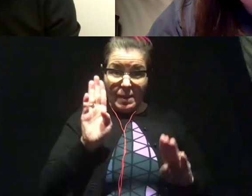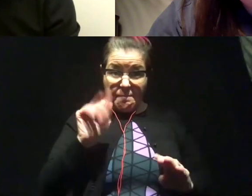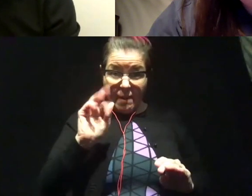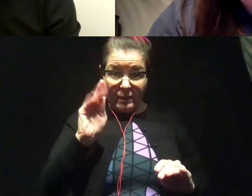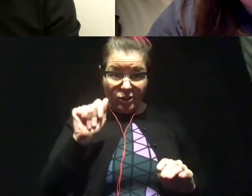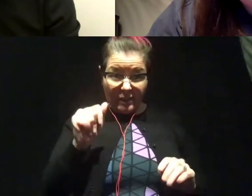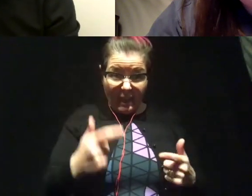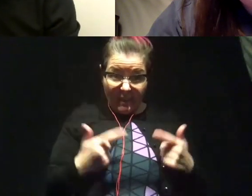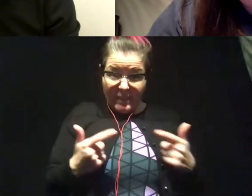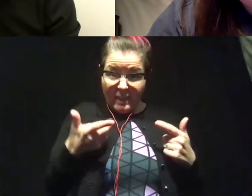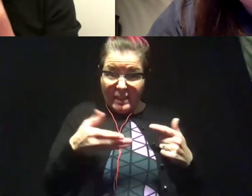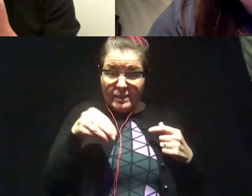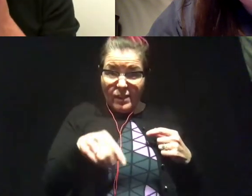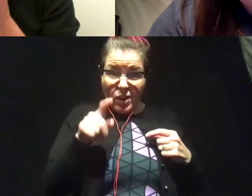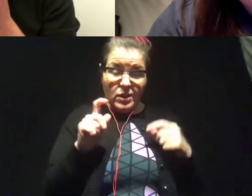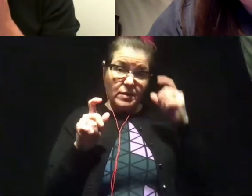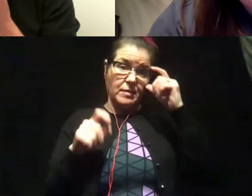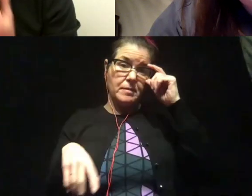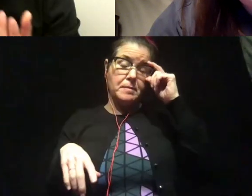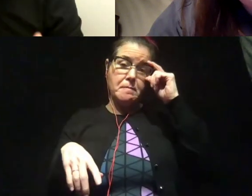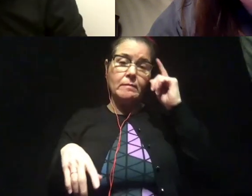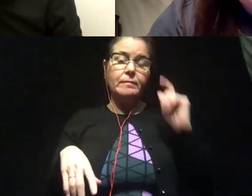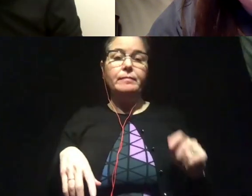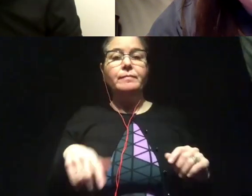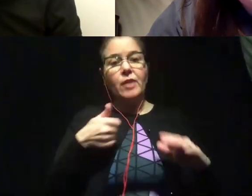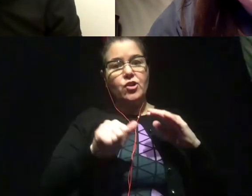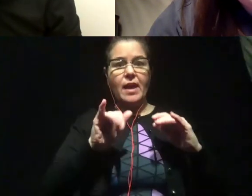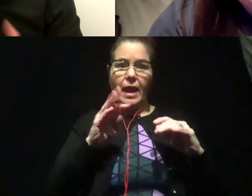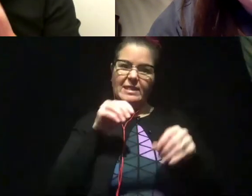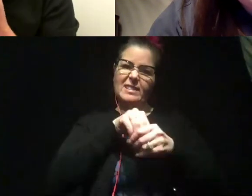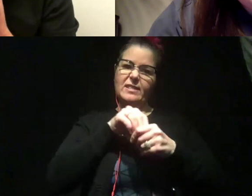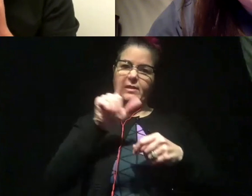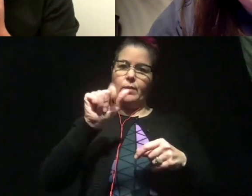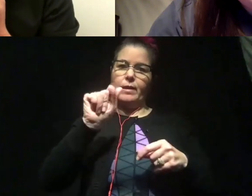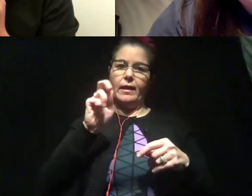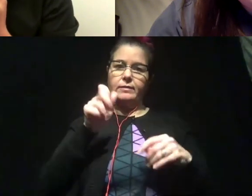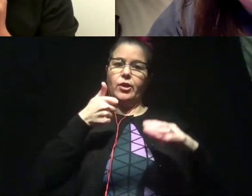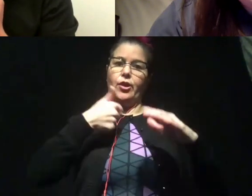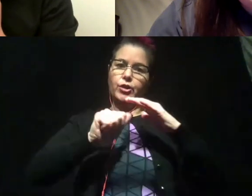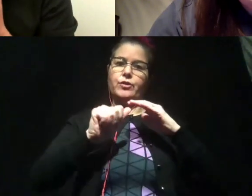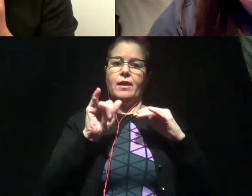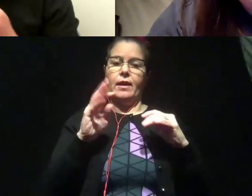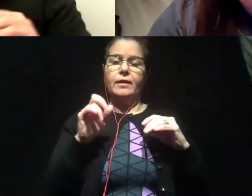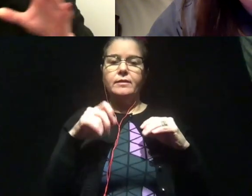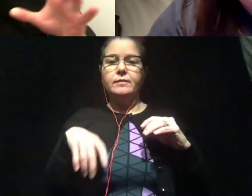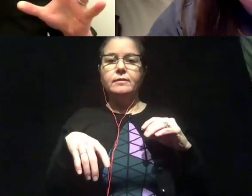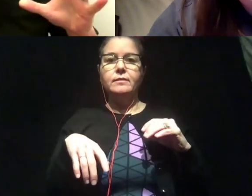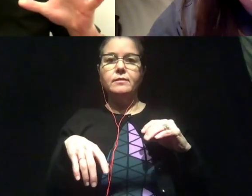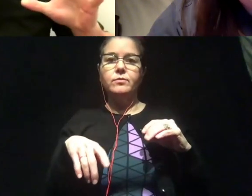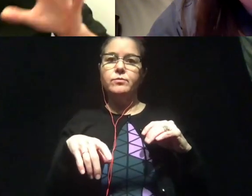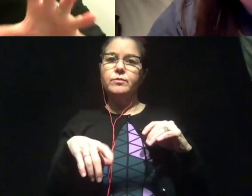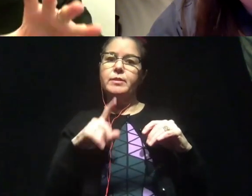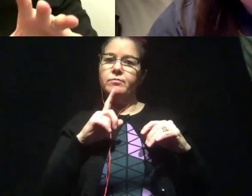that live underneath the ice in these lakes that are beneath the ice, because they would be very,